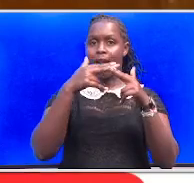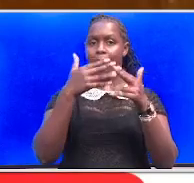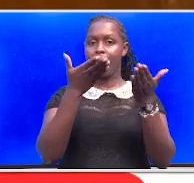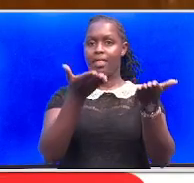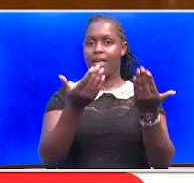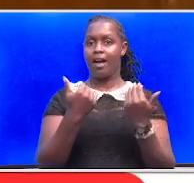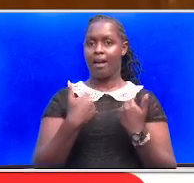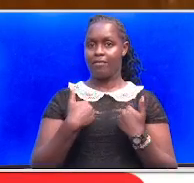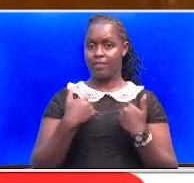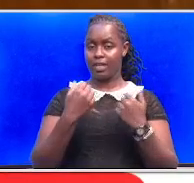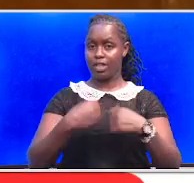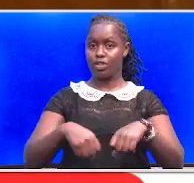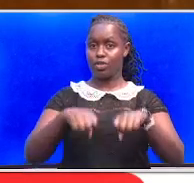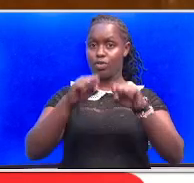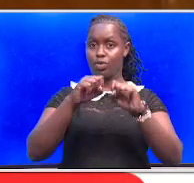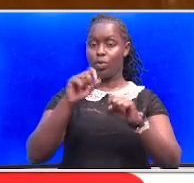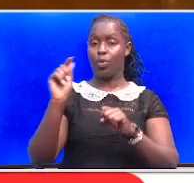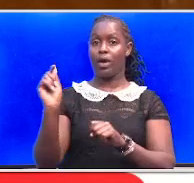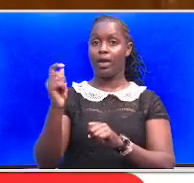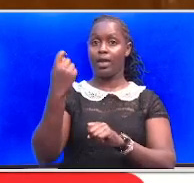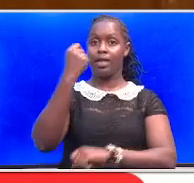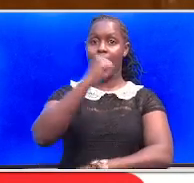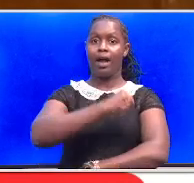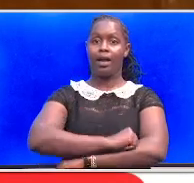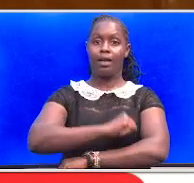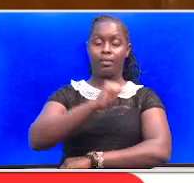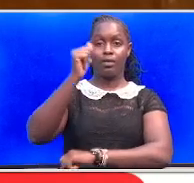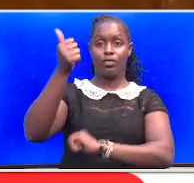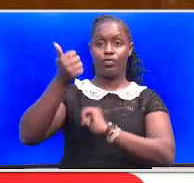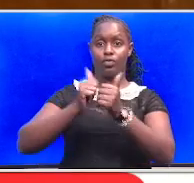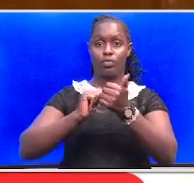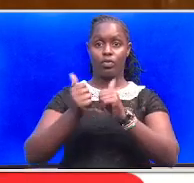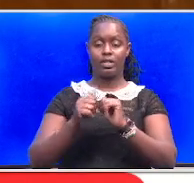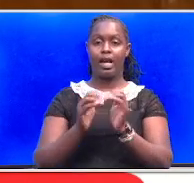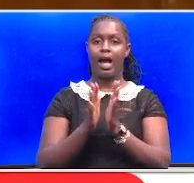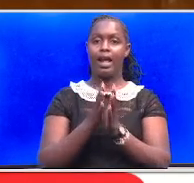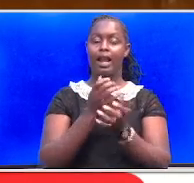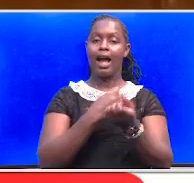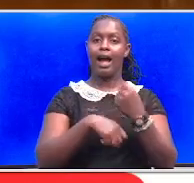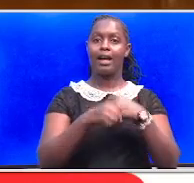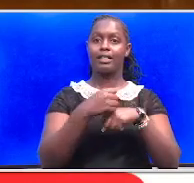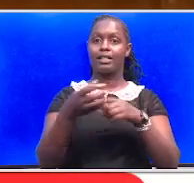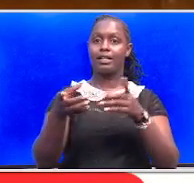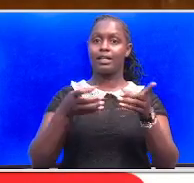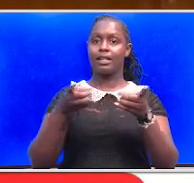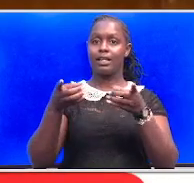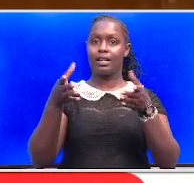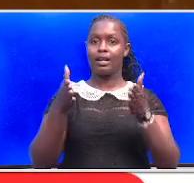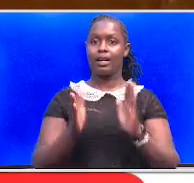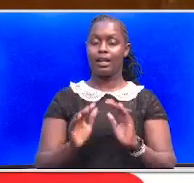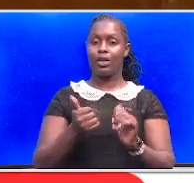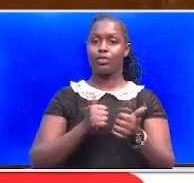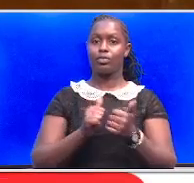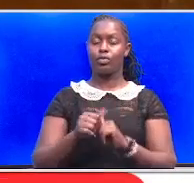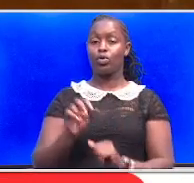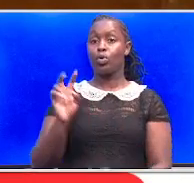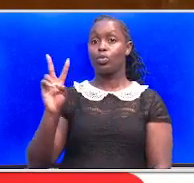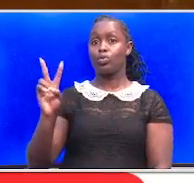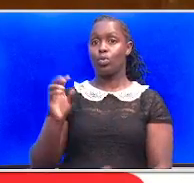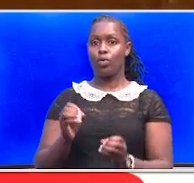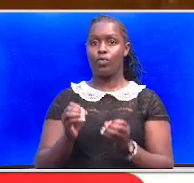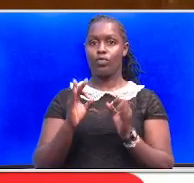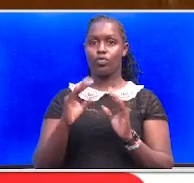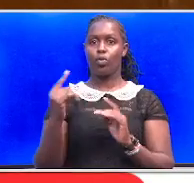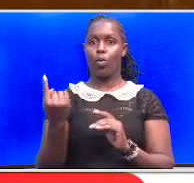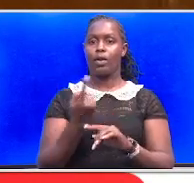The CEO of the Kenya Academy of Sports and the Acting Director of Sports. Those were the only officials from the